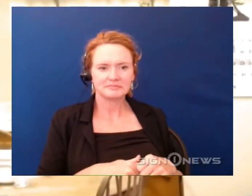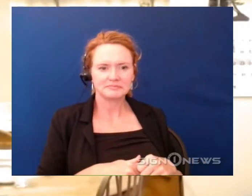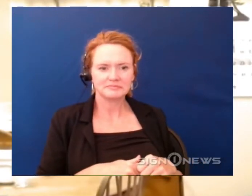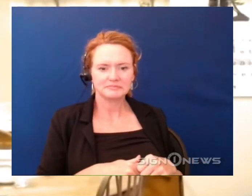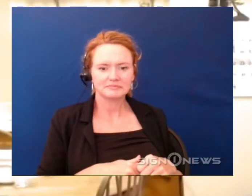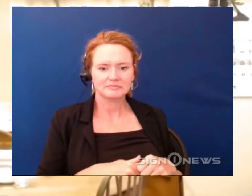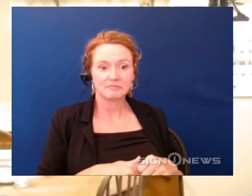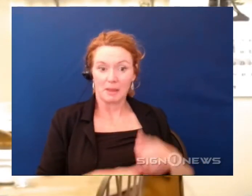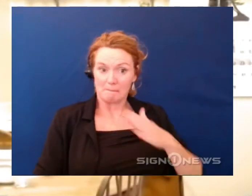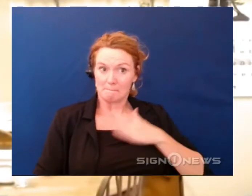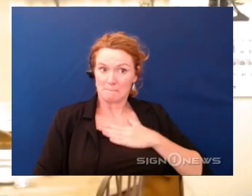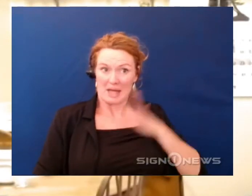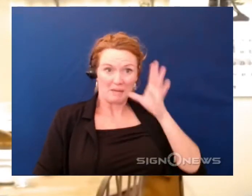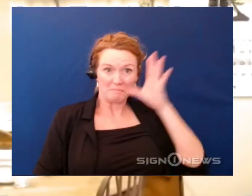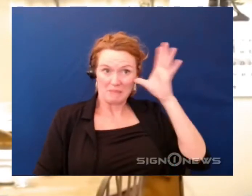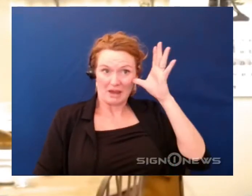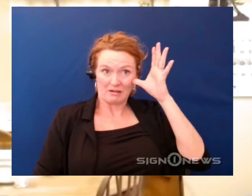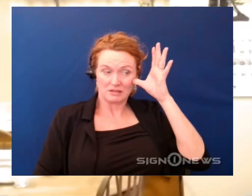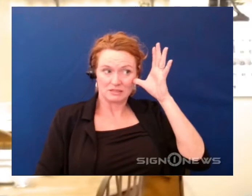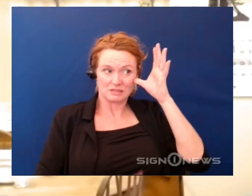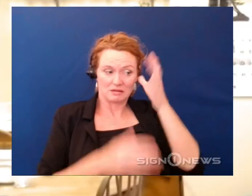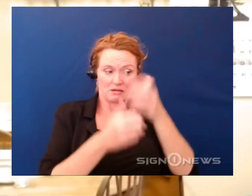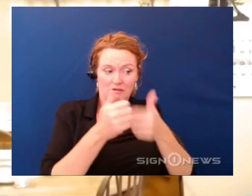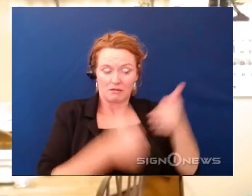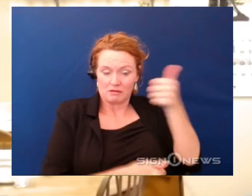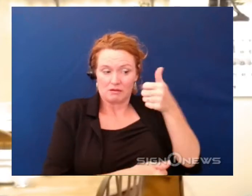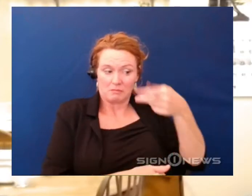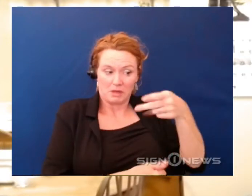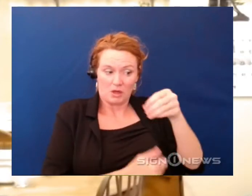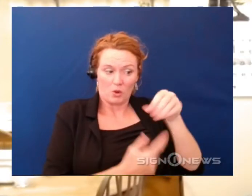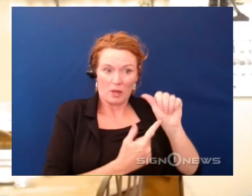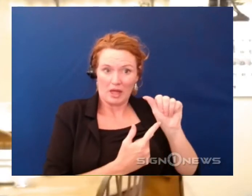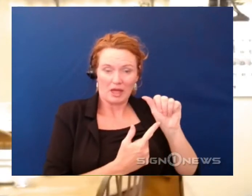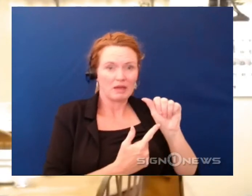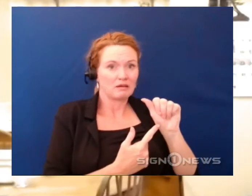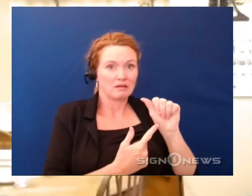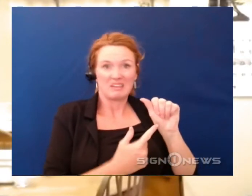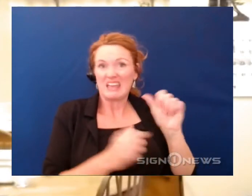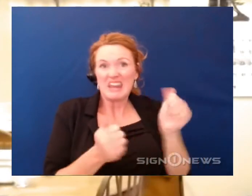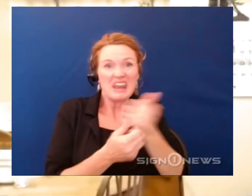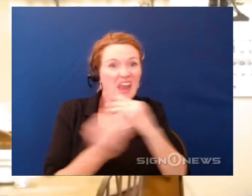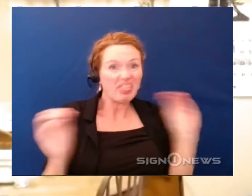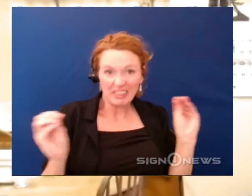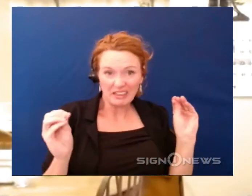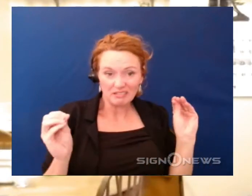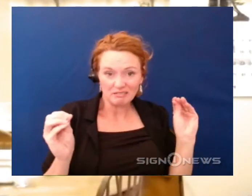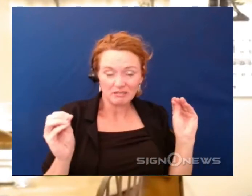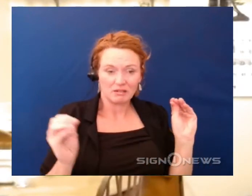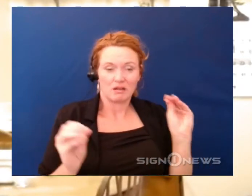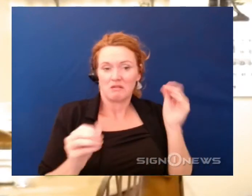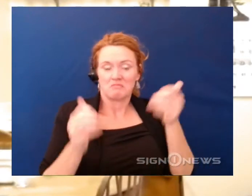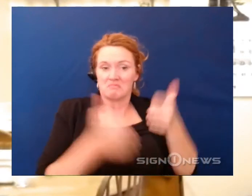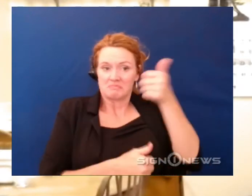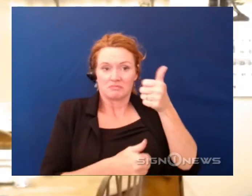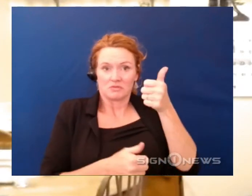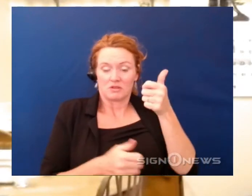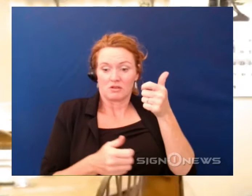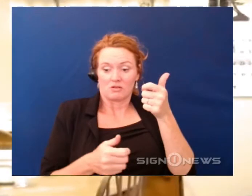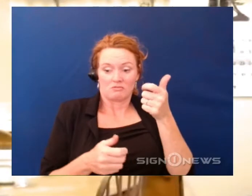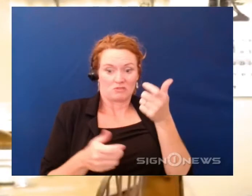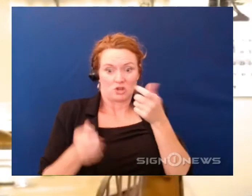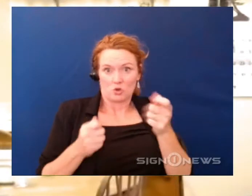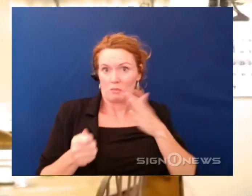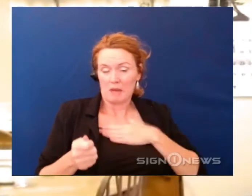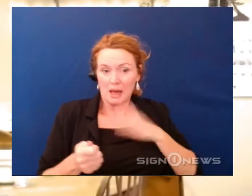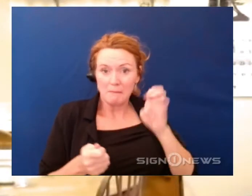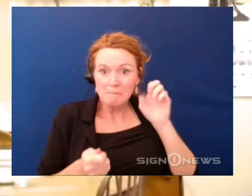My parents don't have power of attorney on anything, surely not my bank account. I'm going through the process of